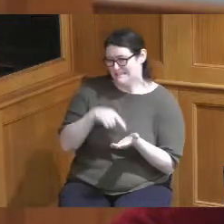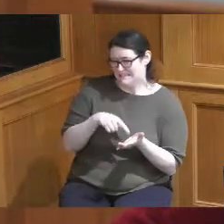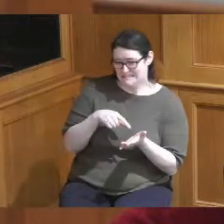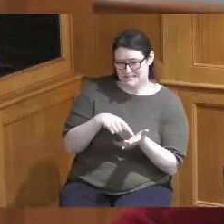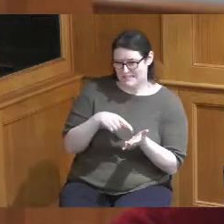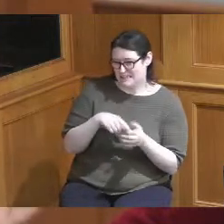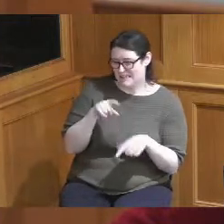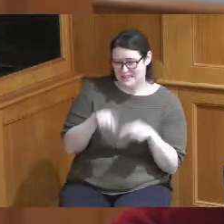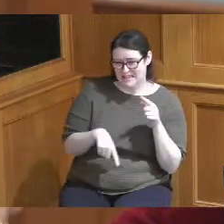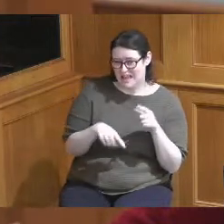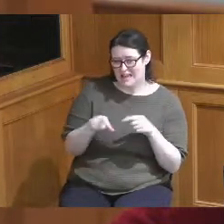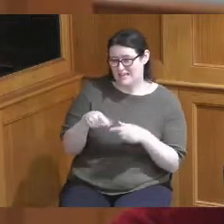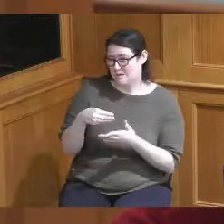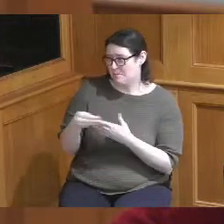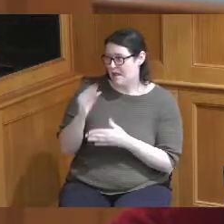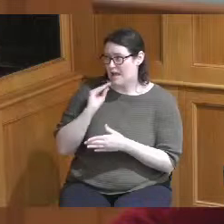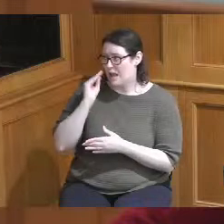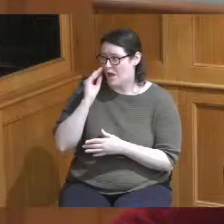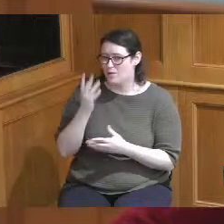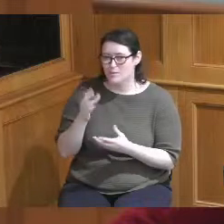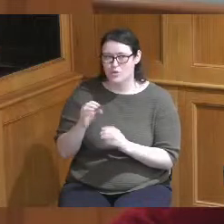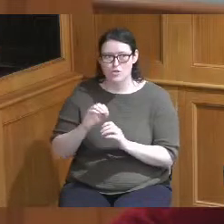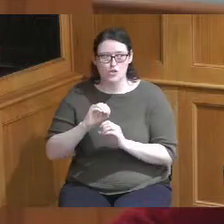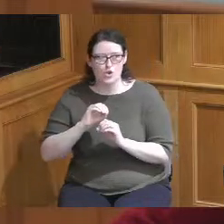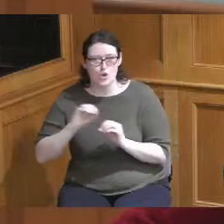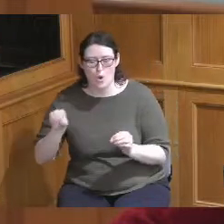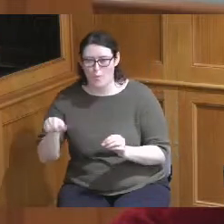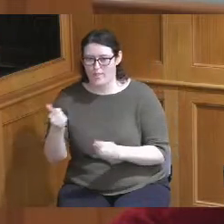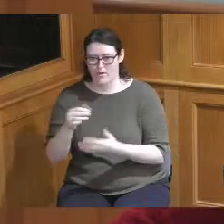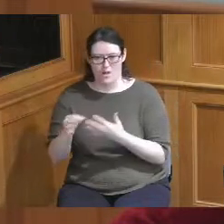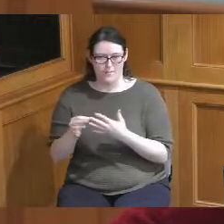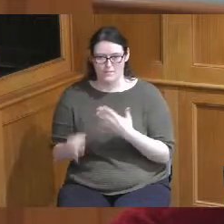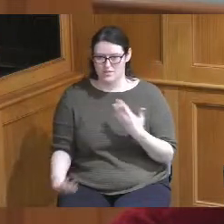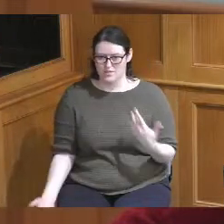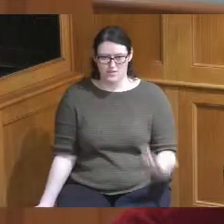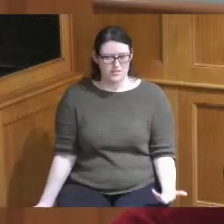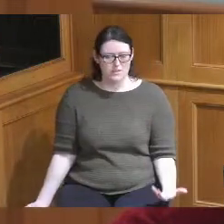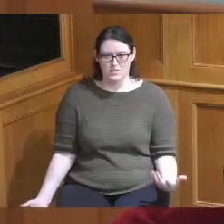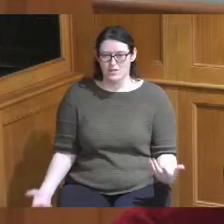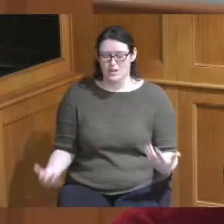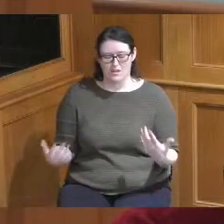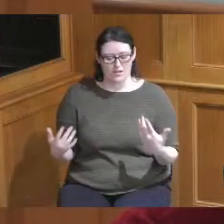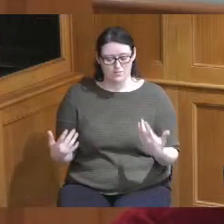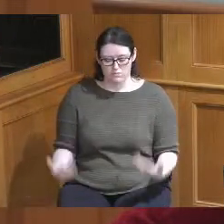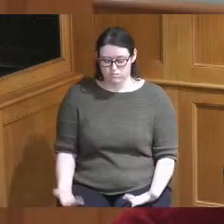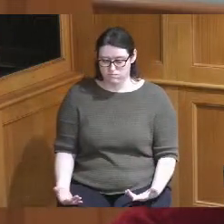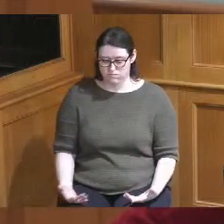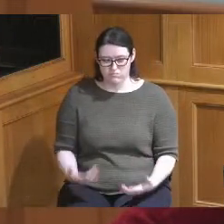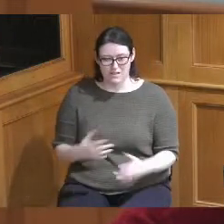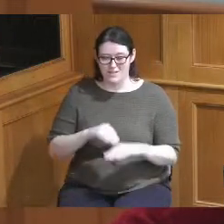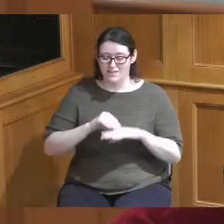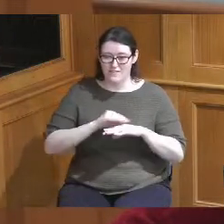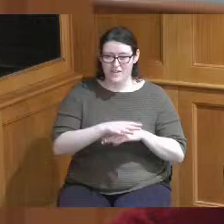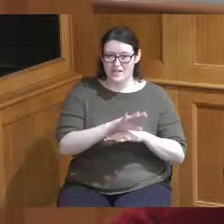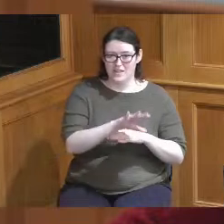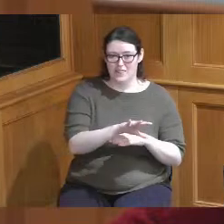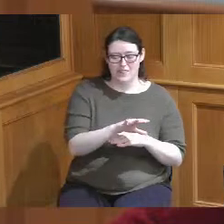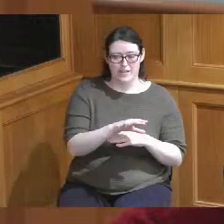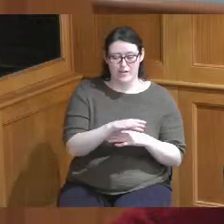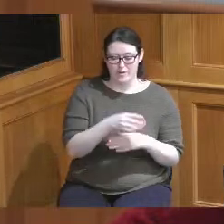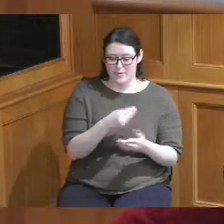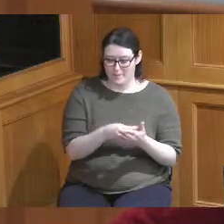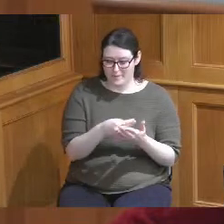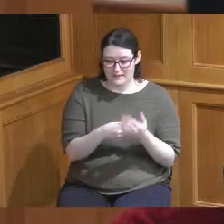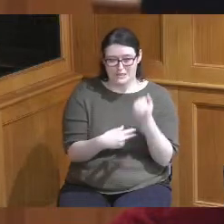got to buy a home, but there's no inventory out there. This affects their pocketbooks